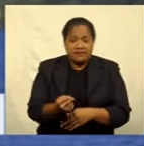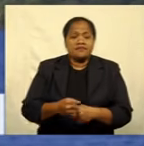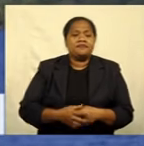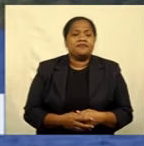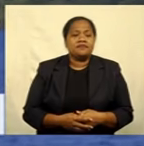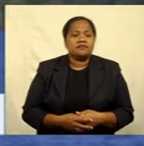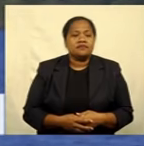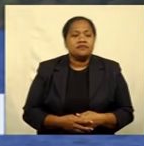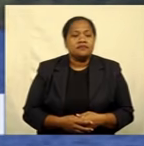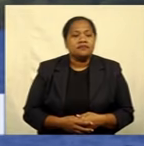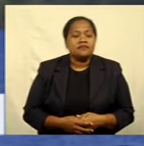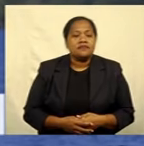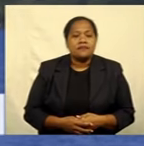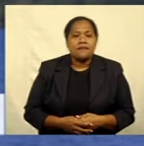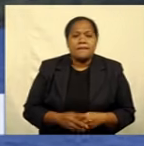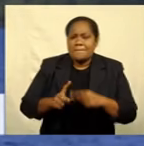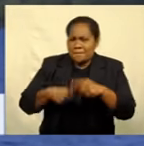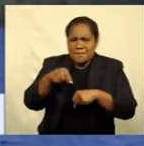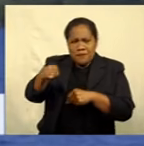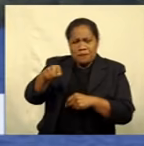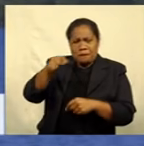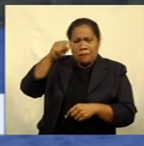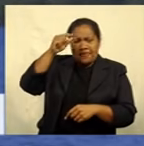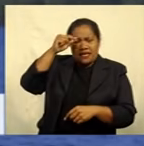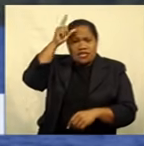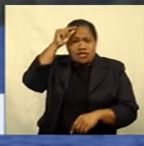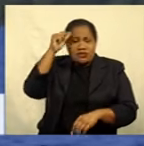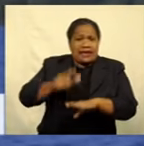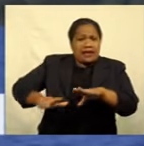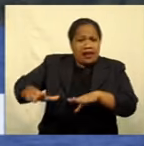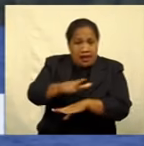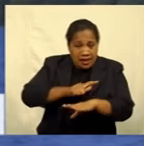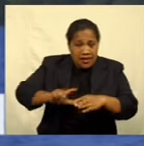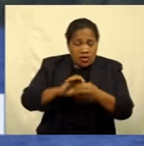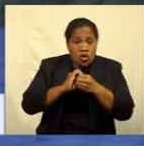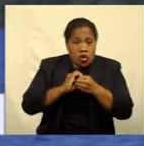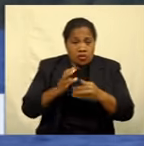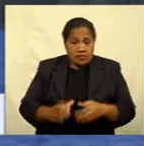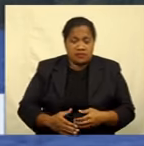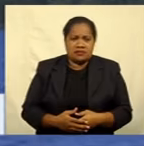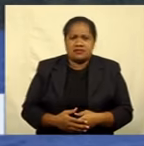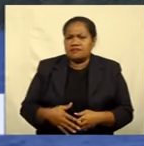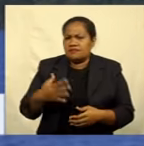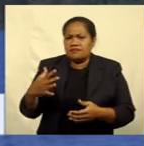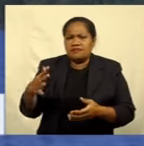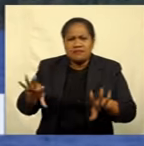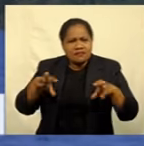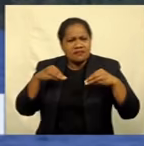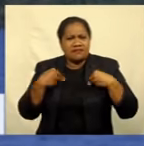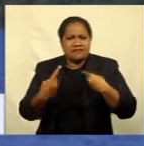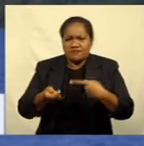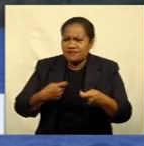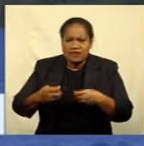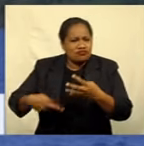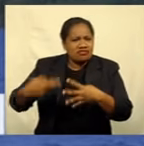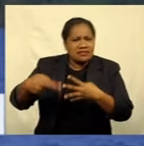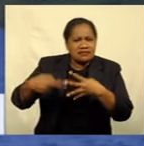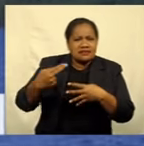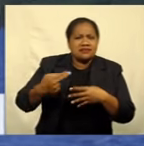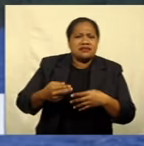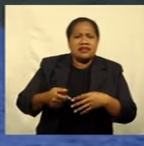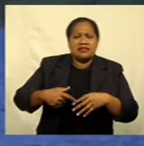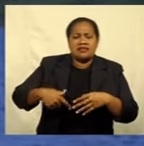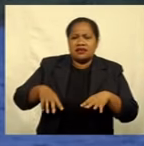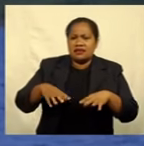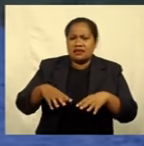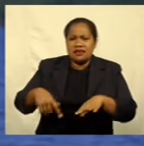the non-alienation of Ithookay land, Ithookay landowners getting market rates, and the return of the Ithookay land